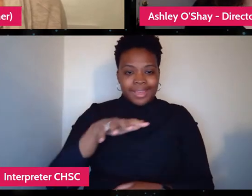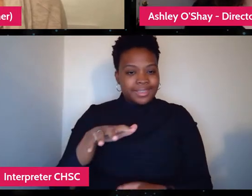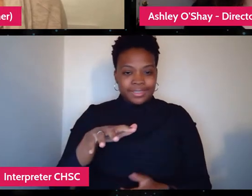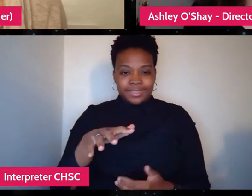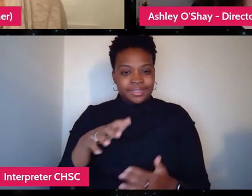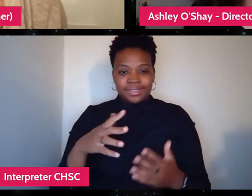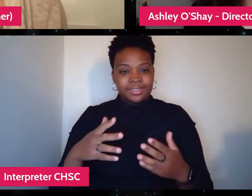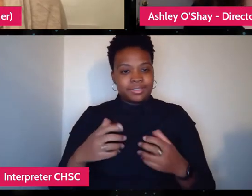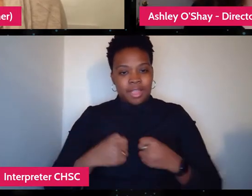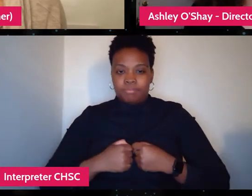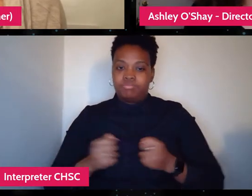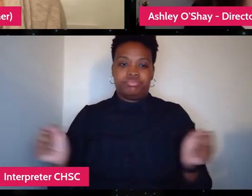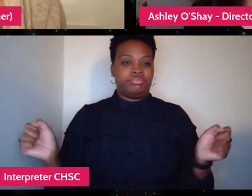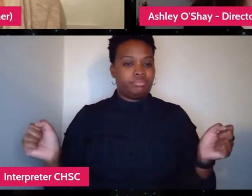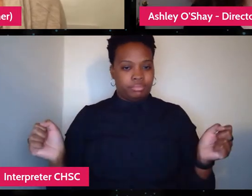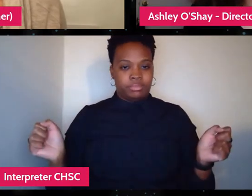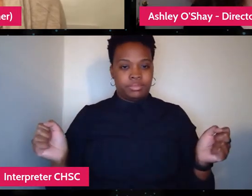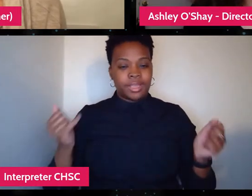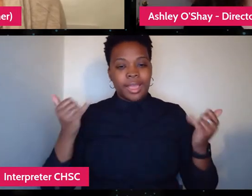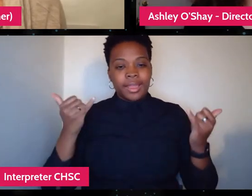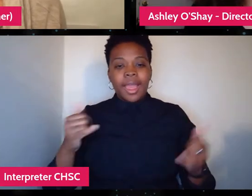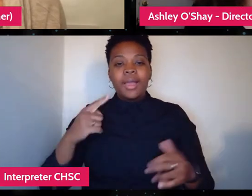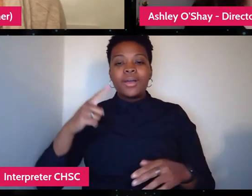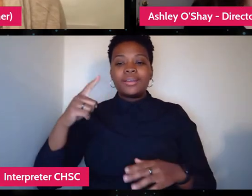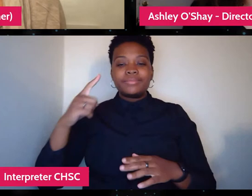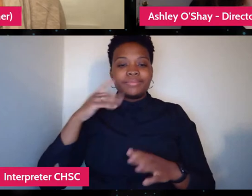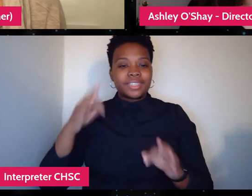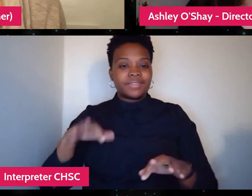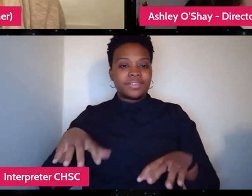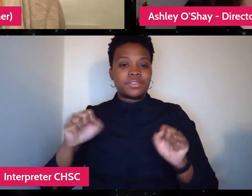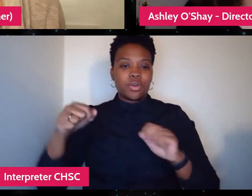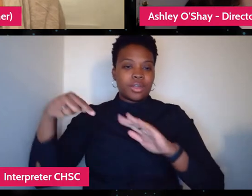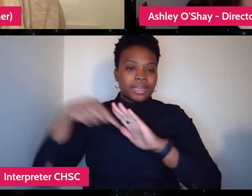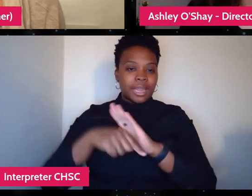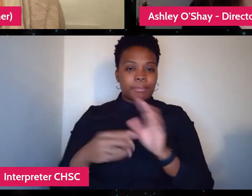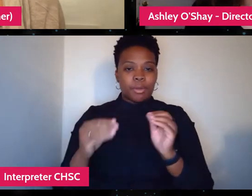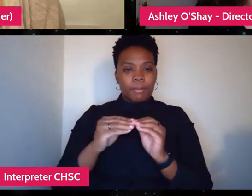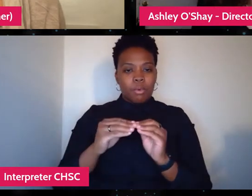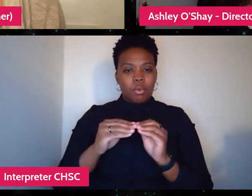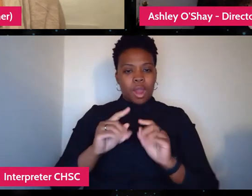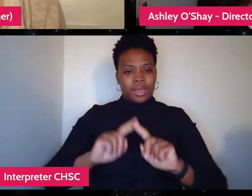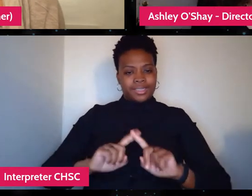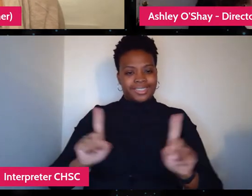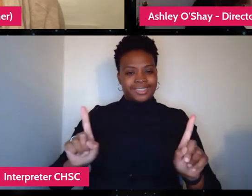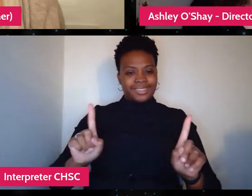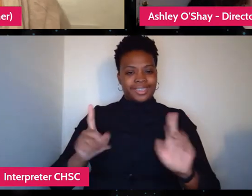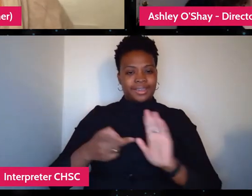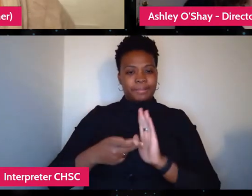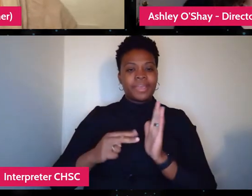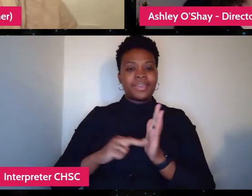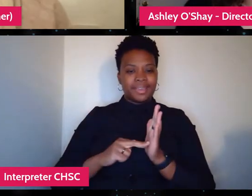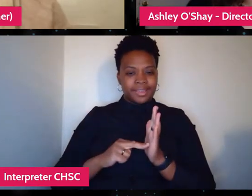think, you know, it definitely took on a deeper and really distinct meaning in the end.